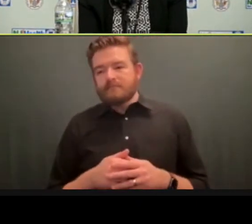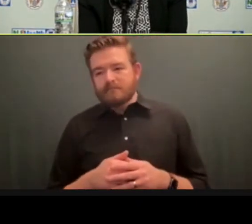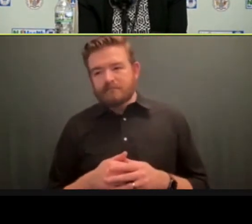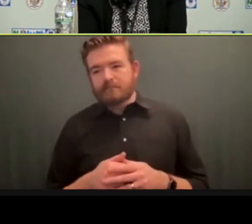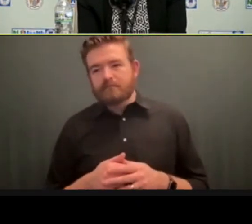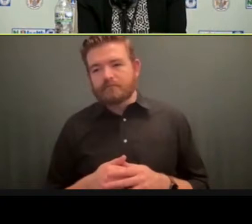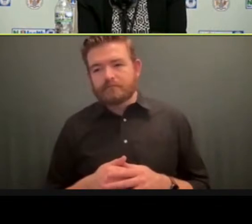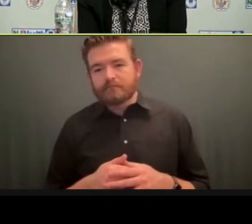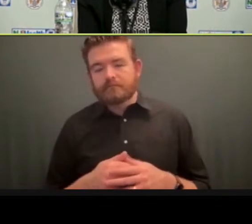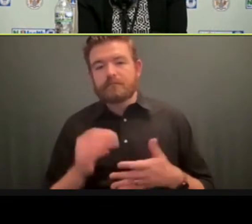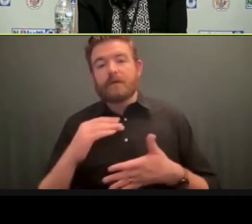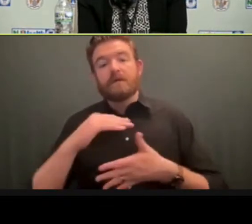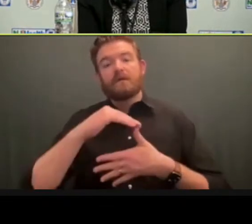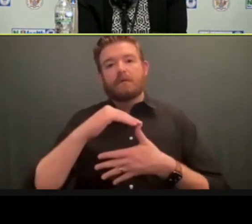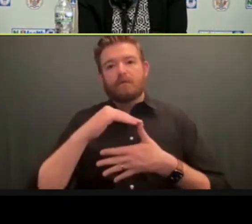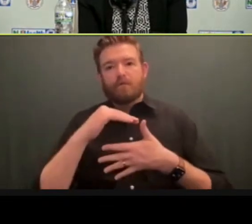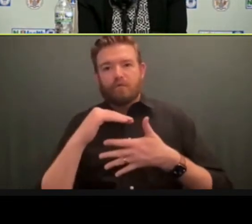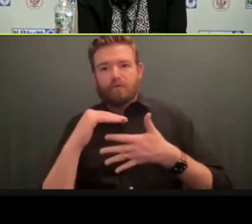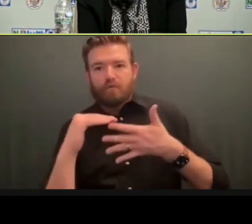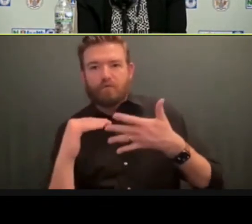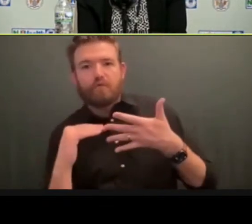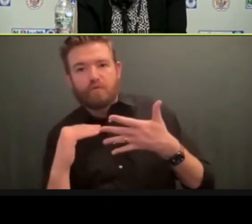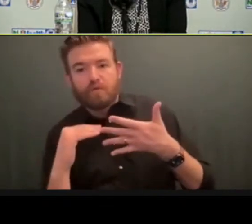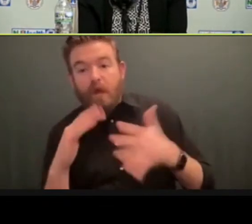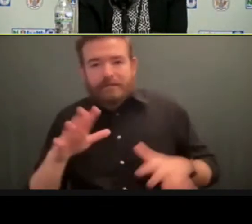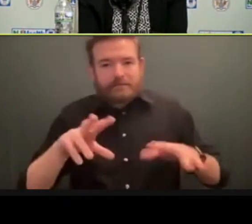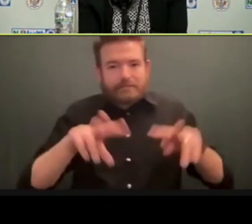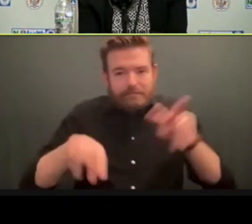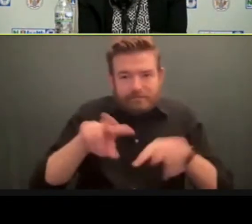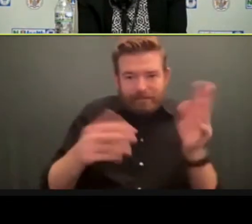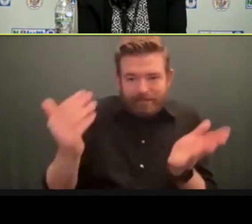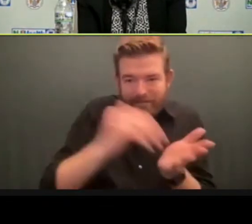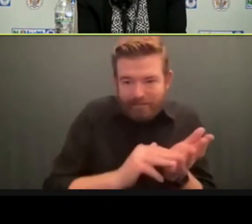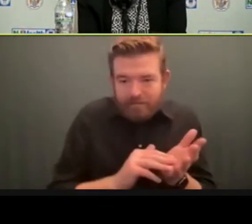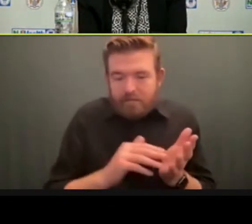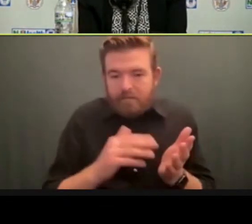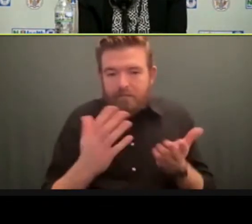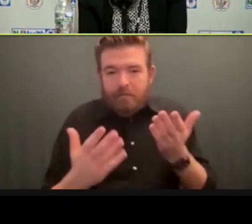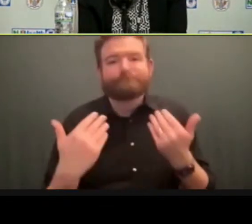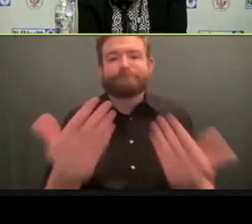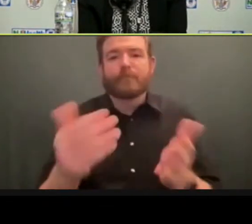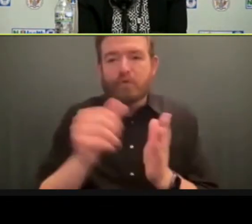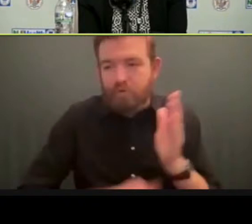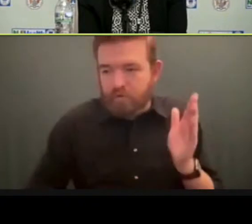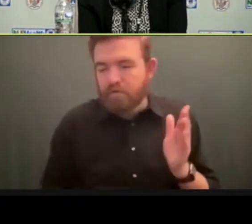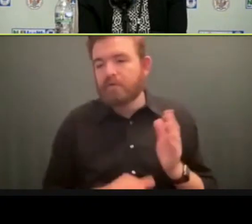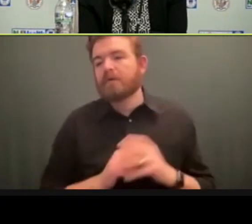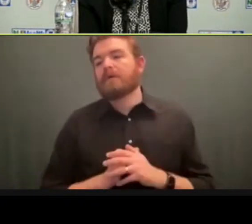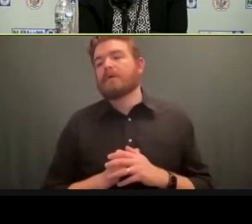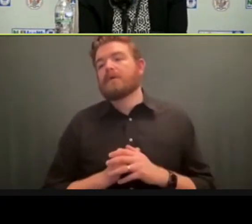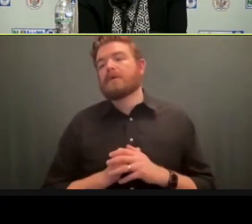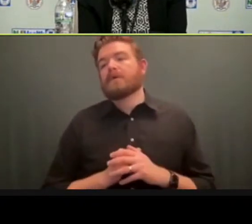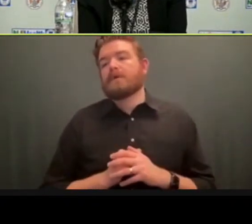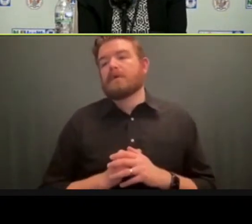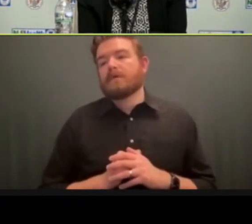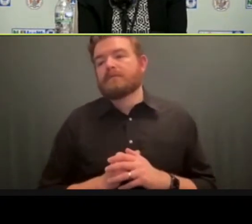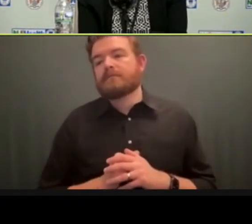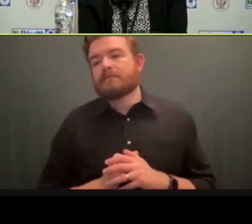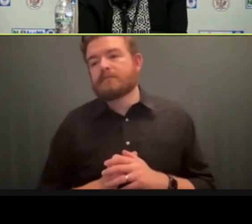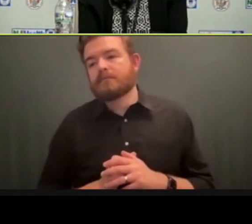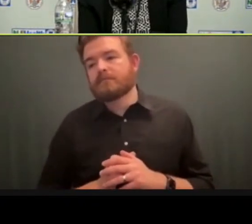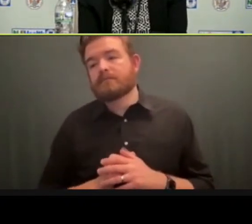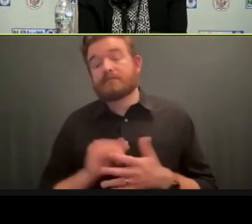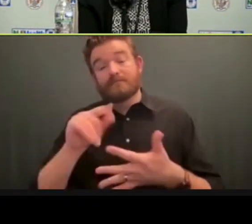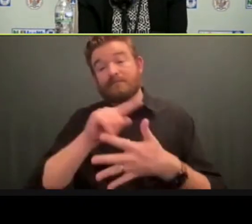And 4 and 5 are truly elective procedures that can safely, without any consequence, be delayed.